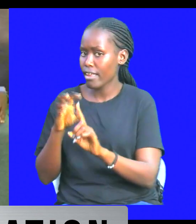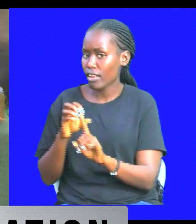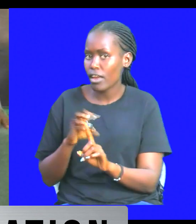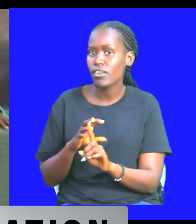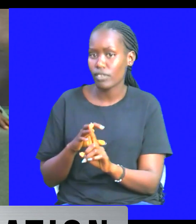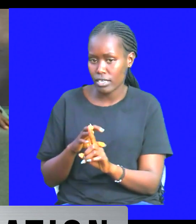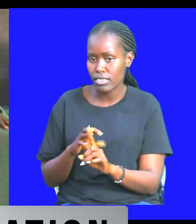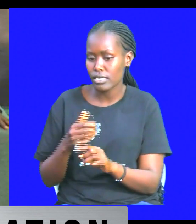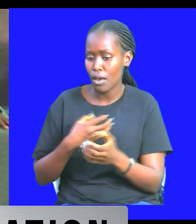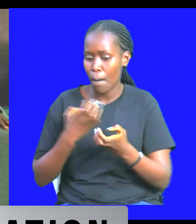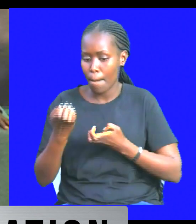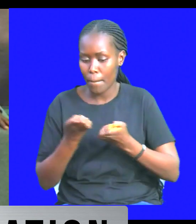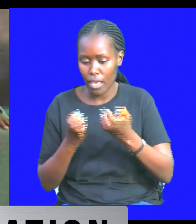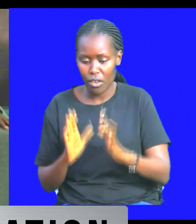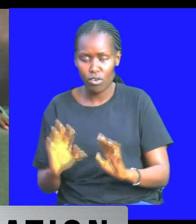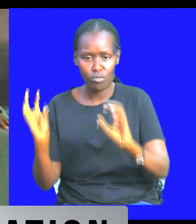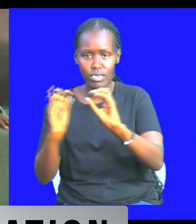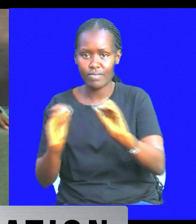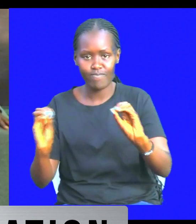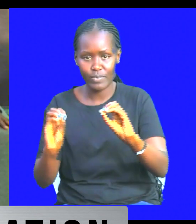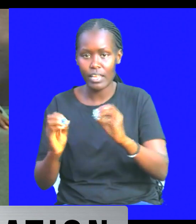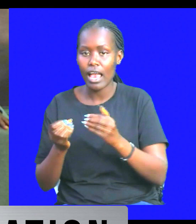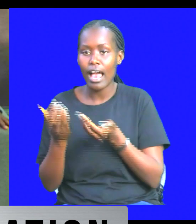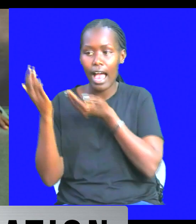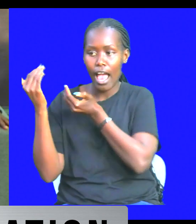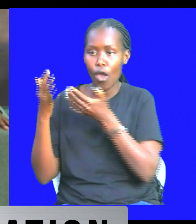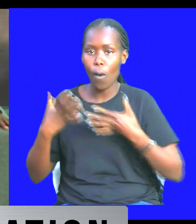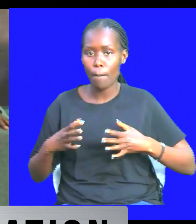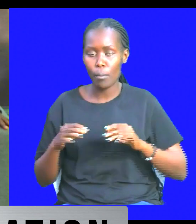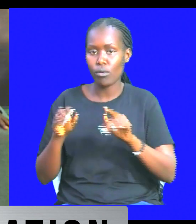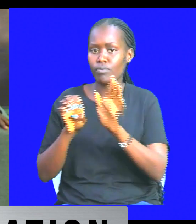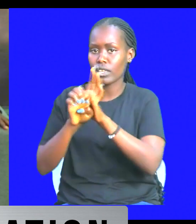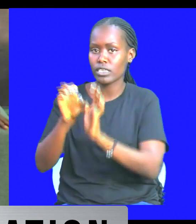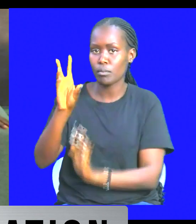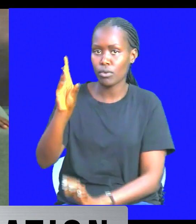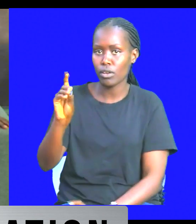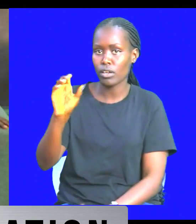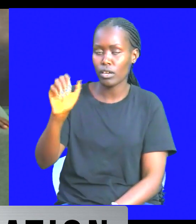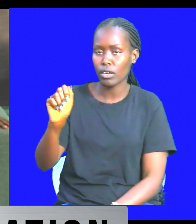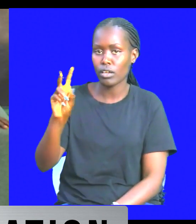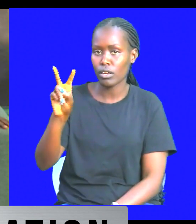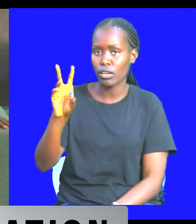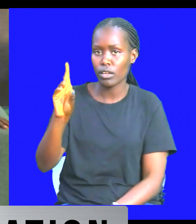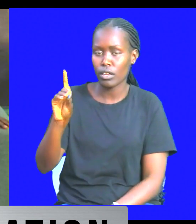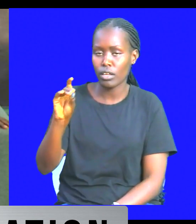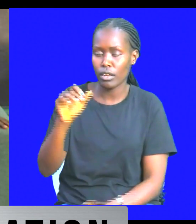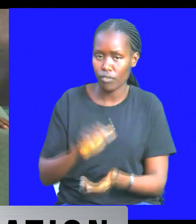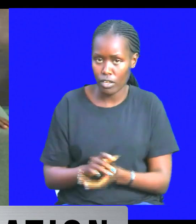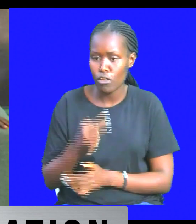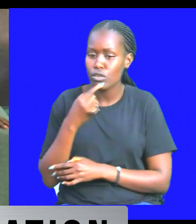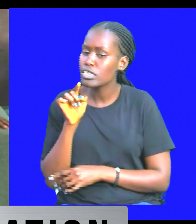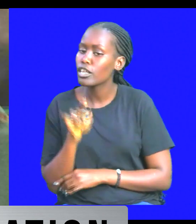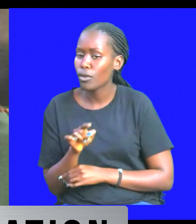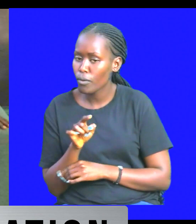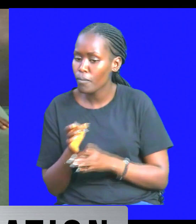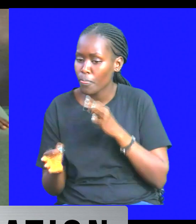an economist, but I would advise, and I hope people like David D, and you should call him here one day to tell you